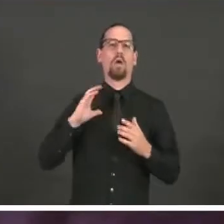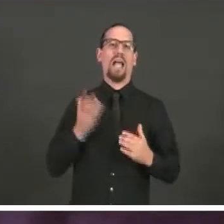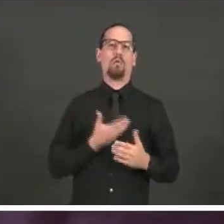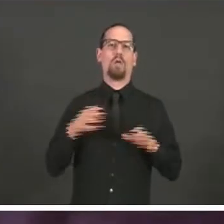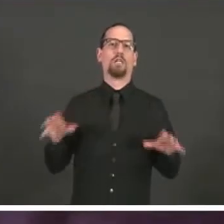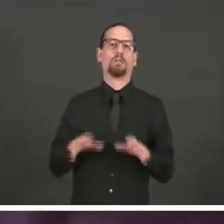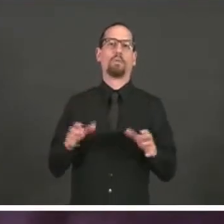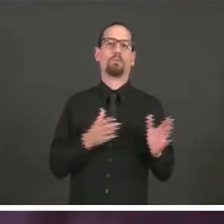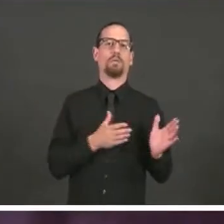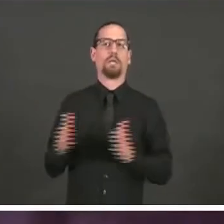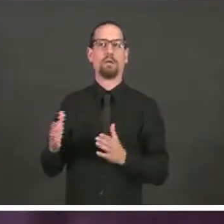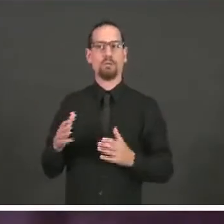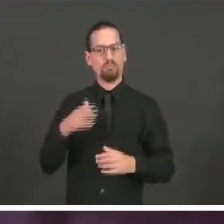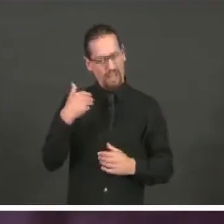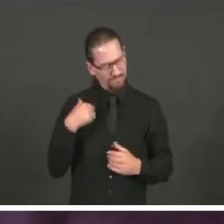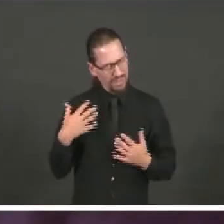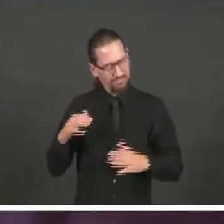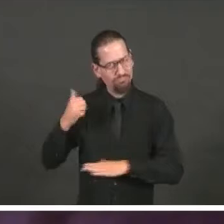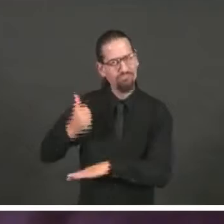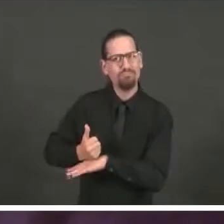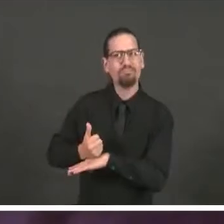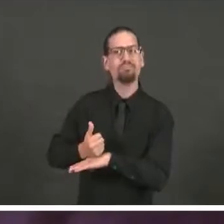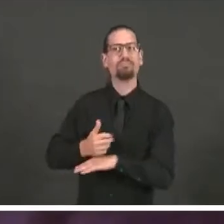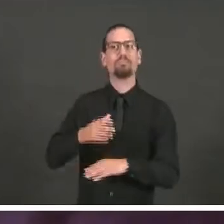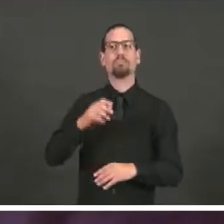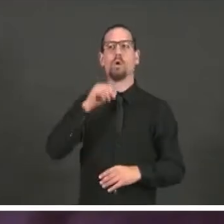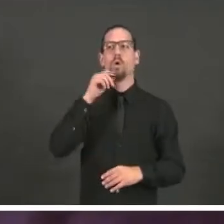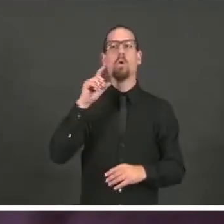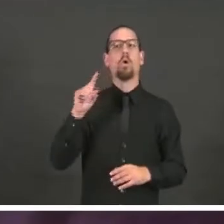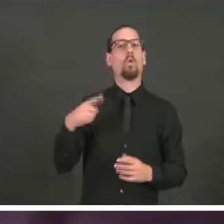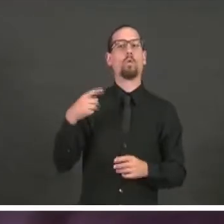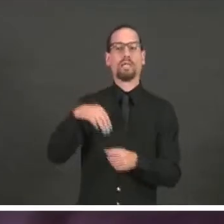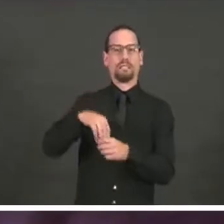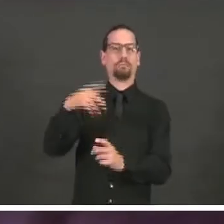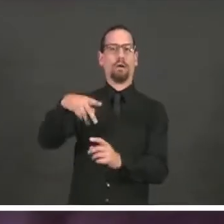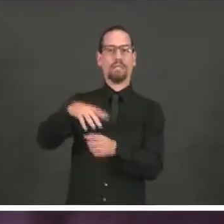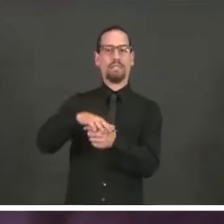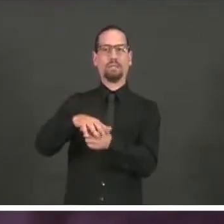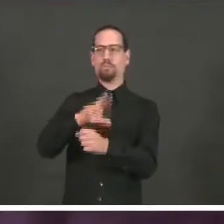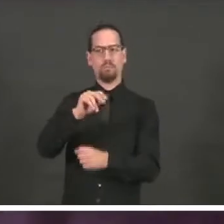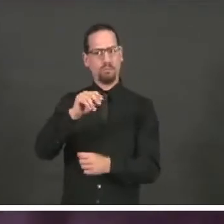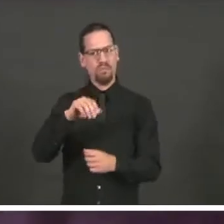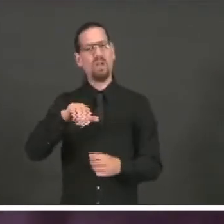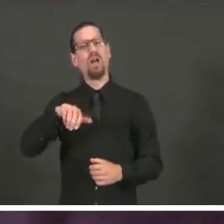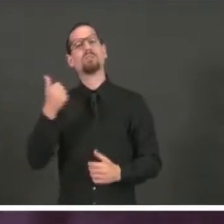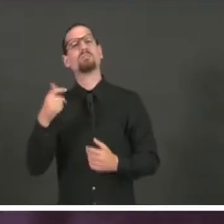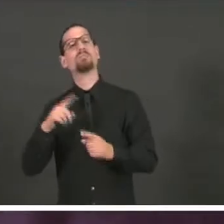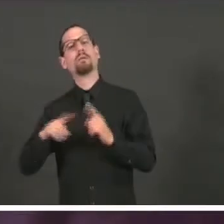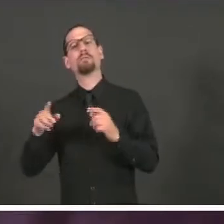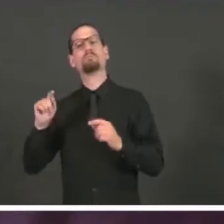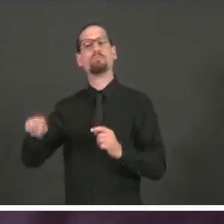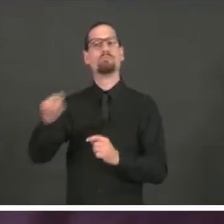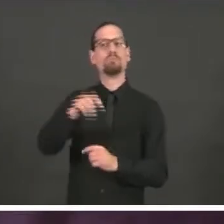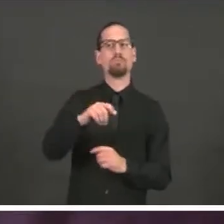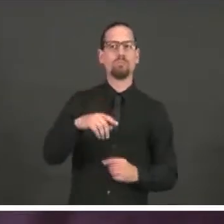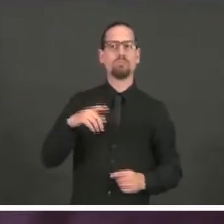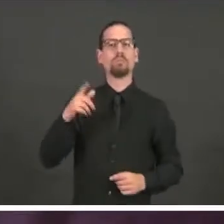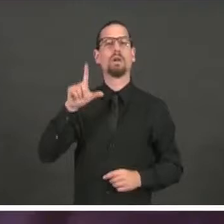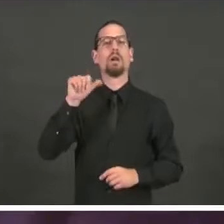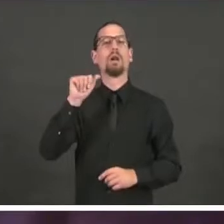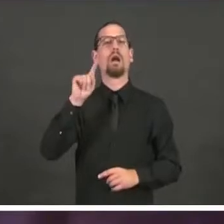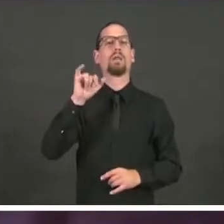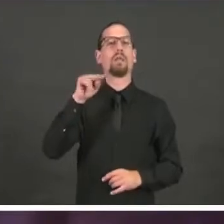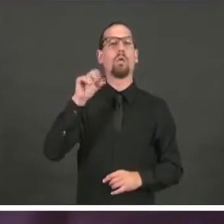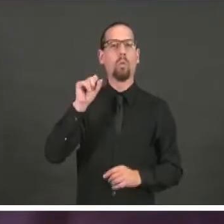But there are other places, not just in Providence, that we've been working with the community. We have had Latino town halls. We have